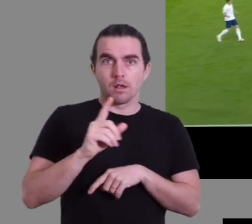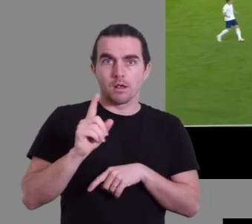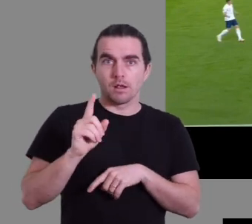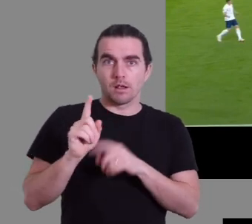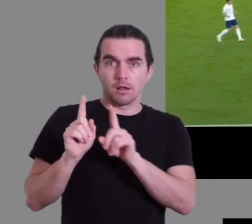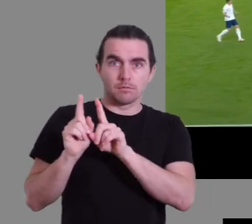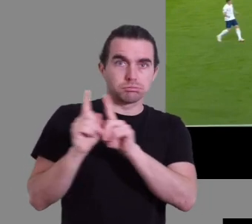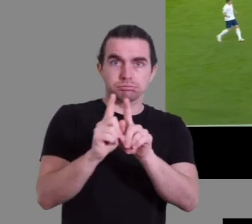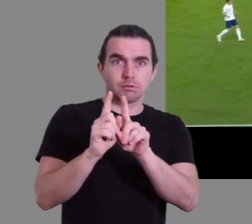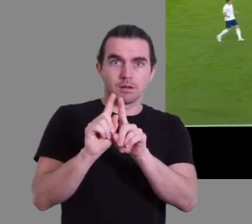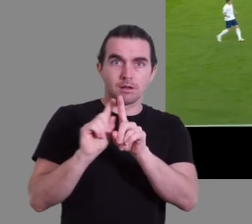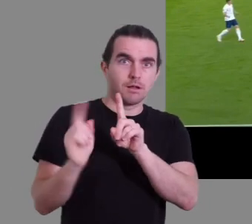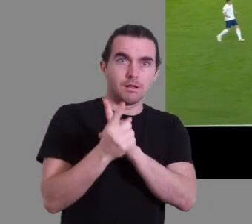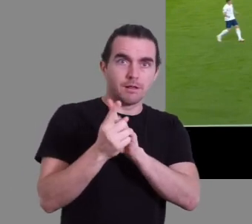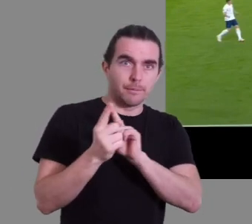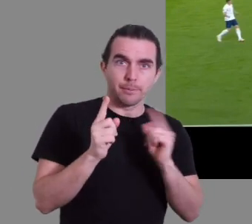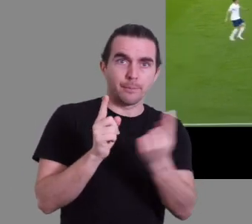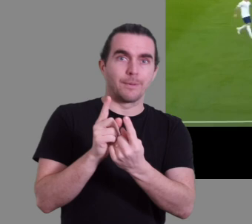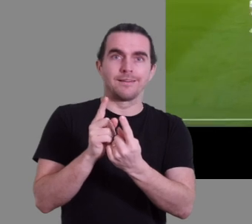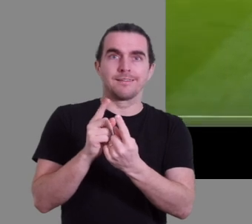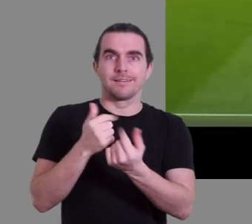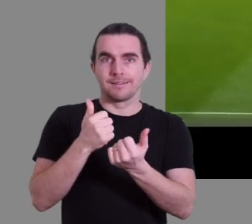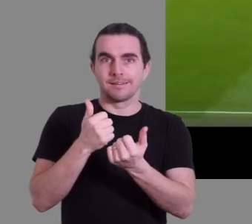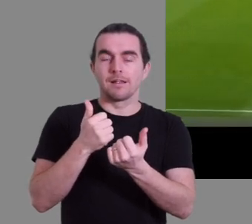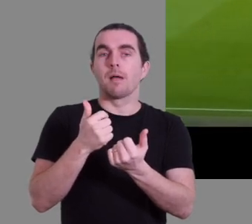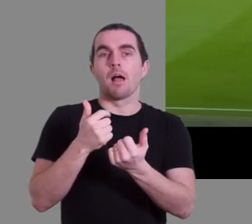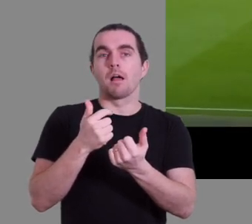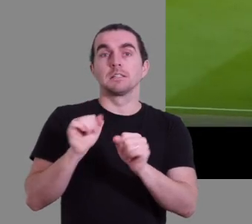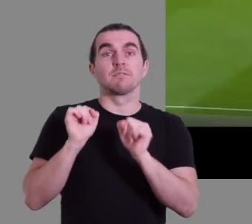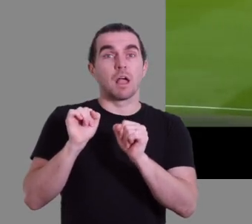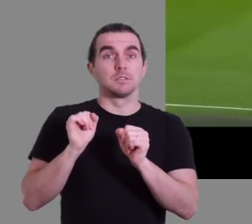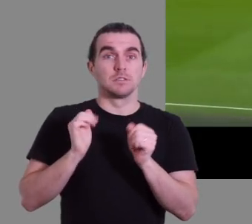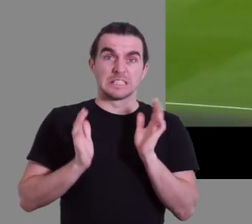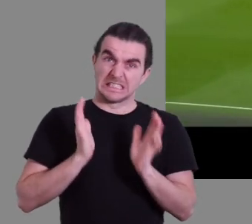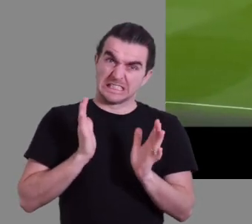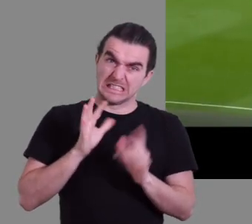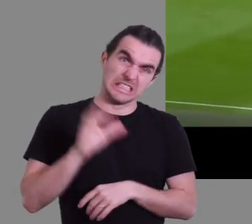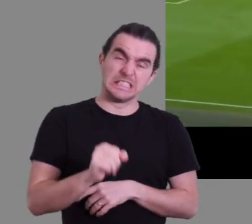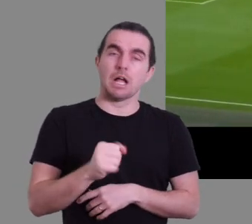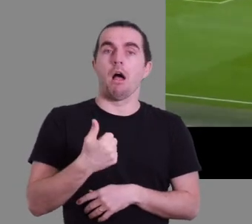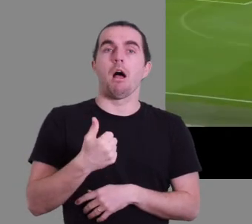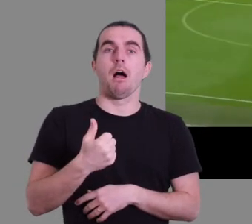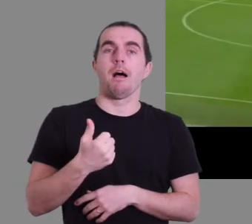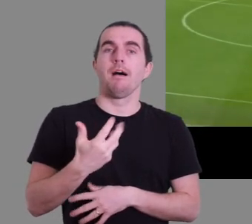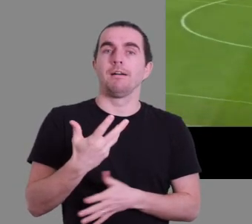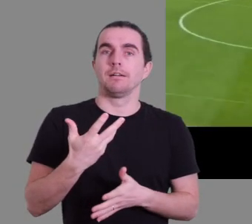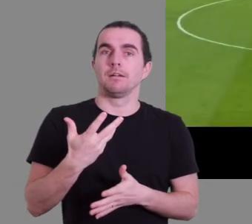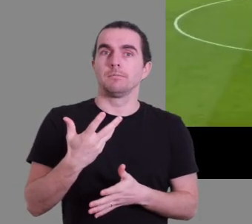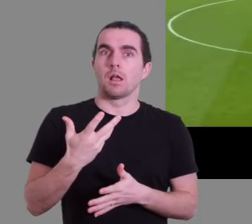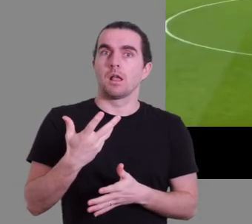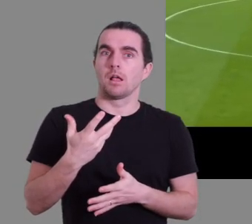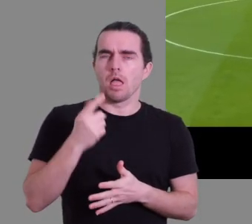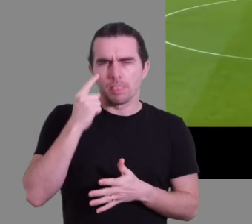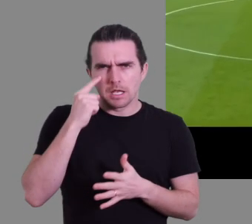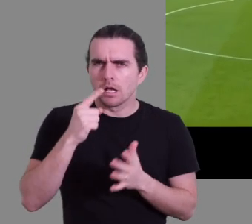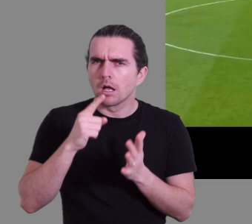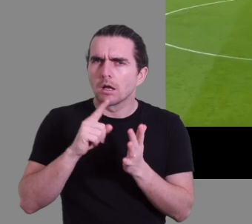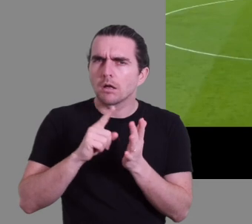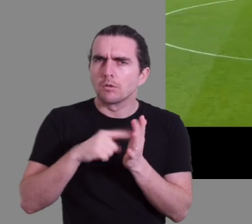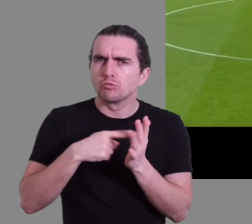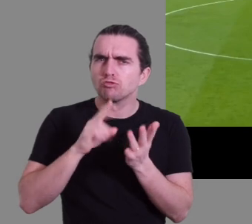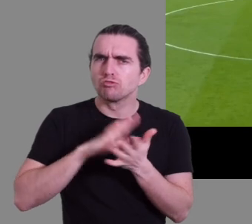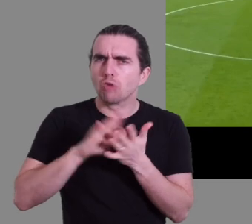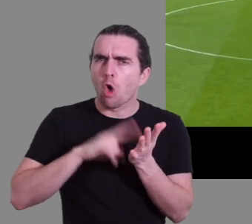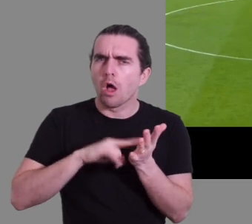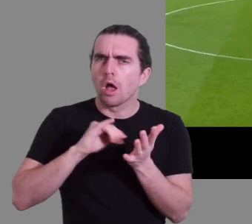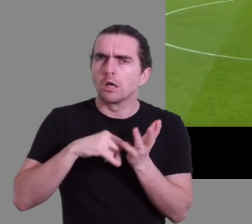run behind the defender, who is at full stretch, but does well, last ditch to get a toe in. I think it's John Stones,